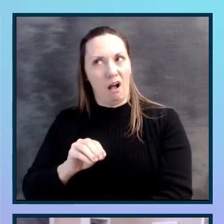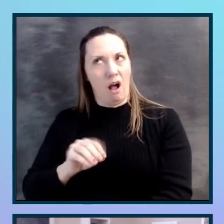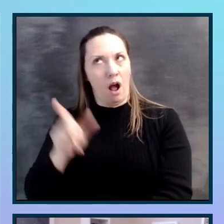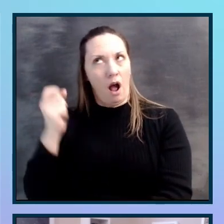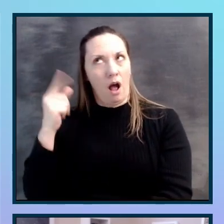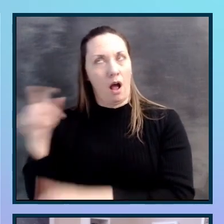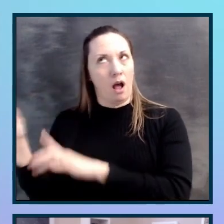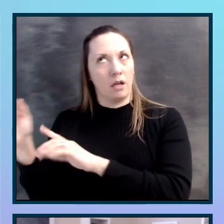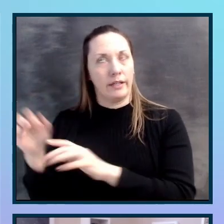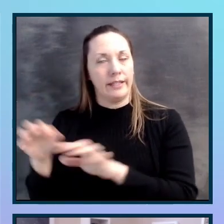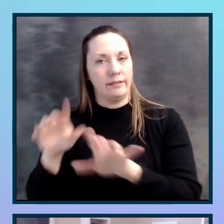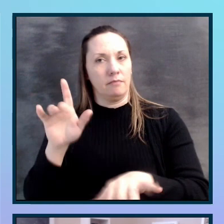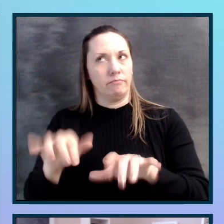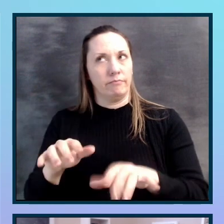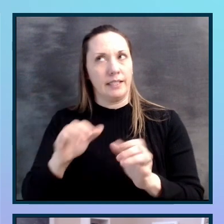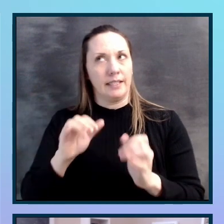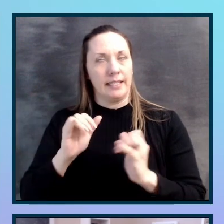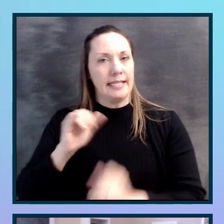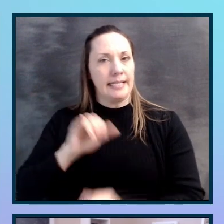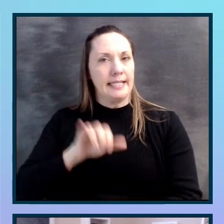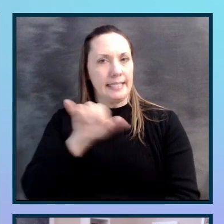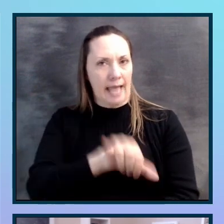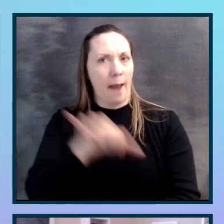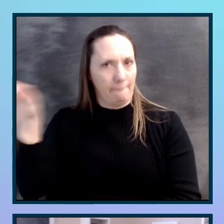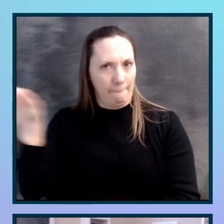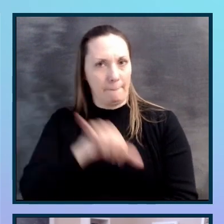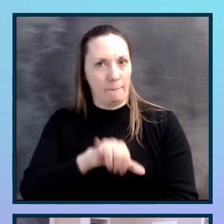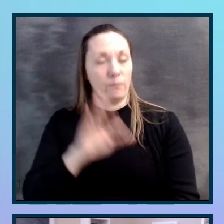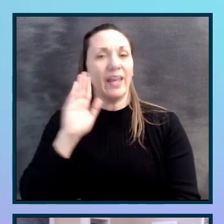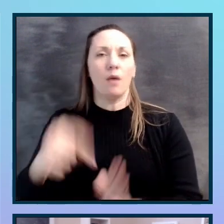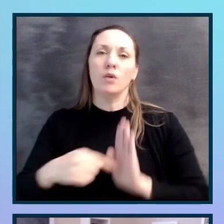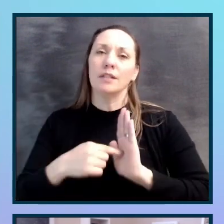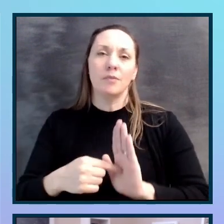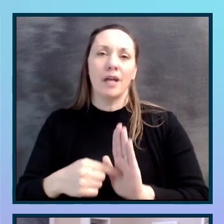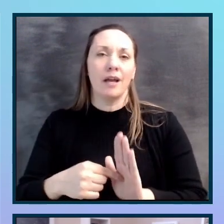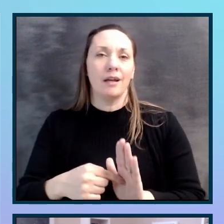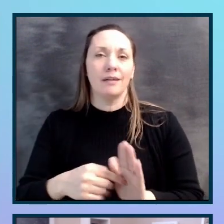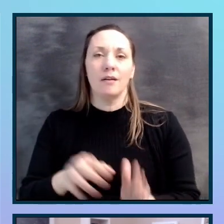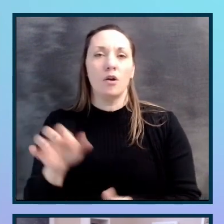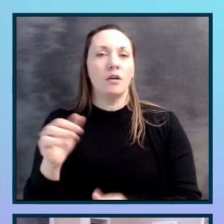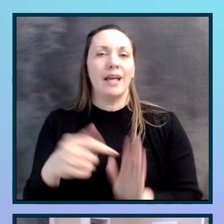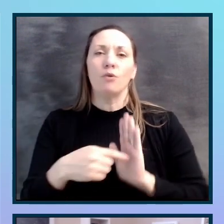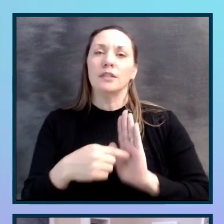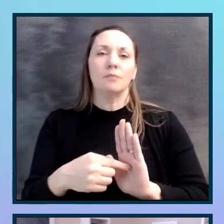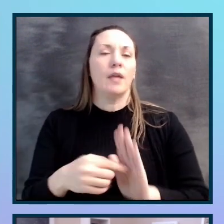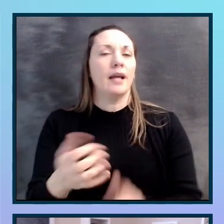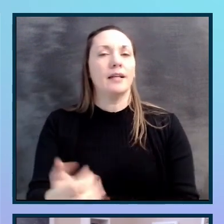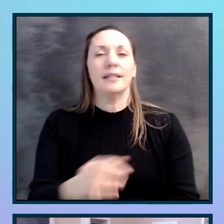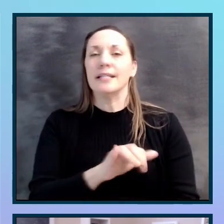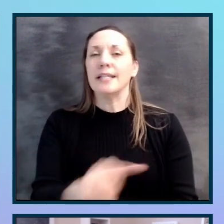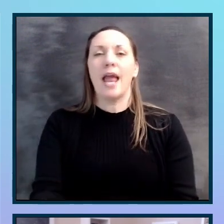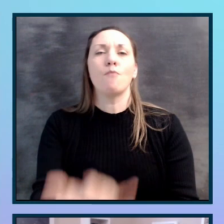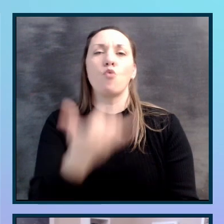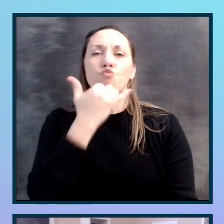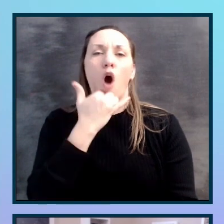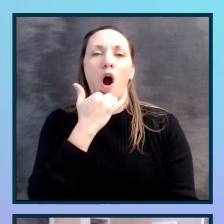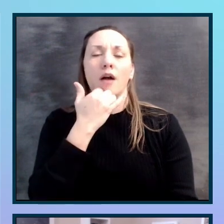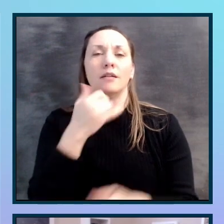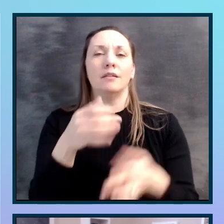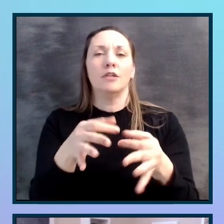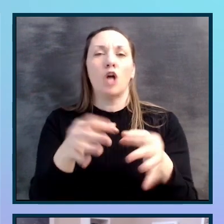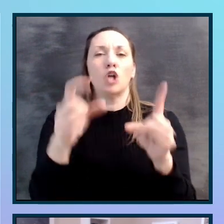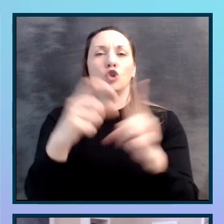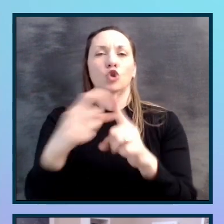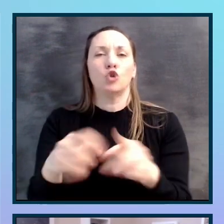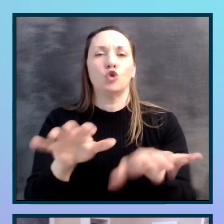said as accurate, it will display the same wrong transcript. There is no color coding in